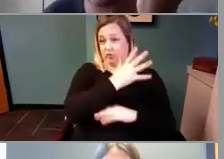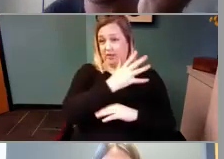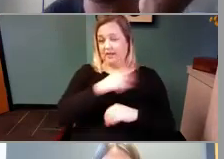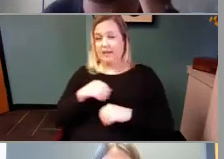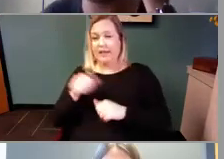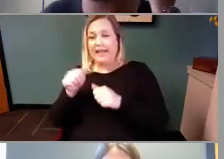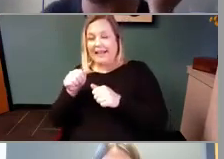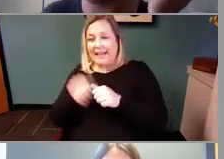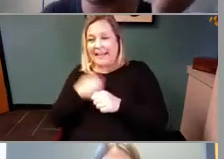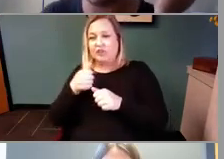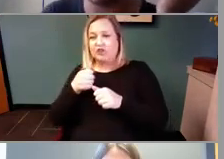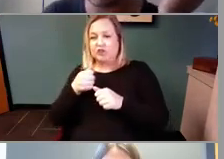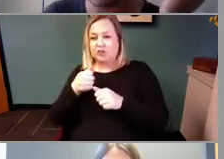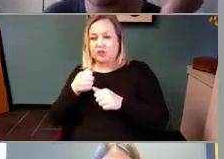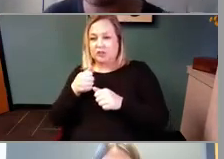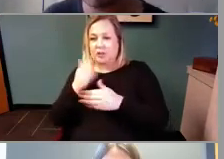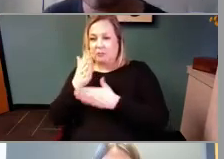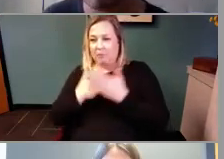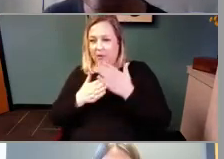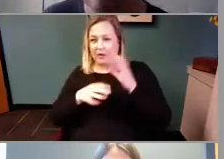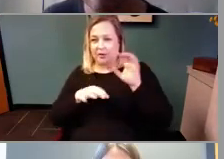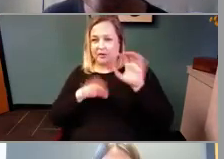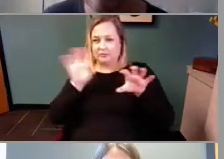those sections would give you a strongly connected component.